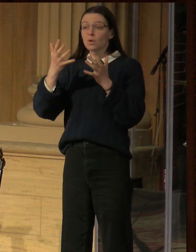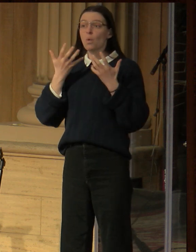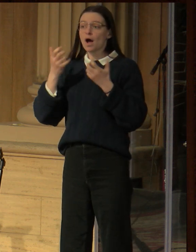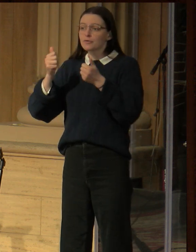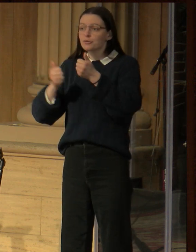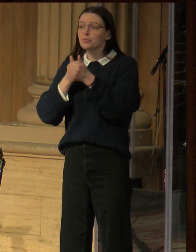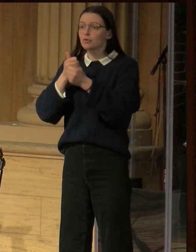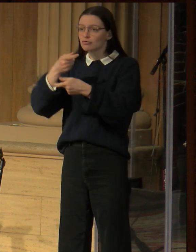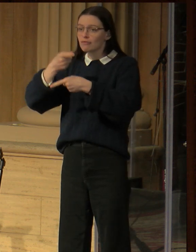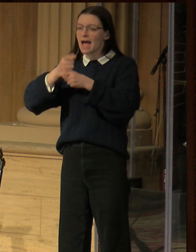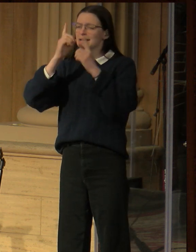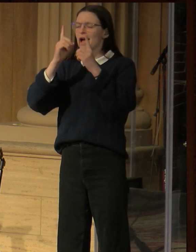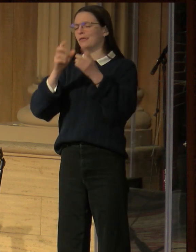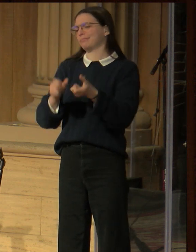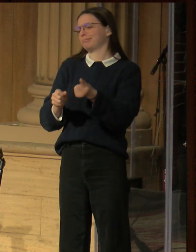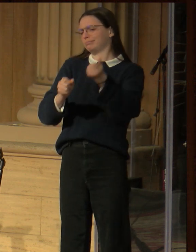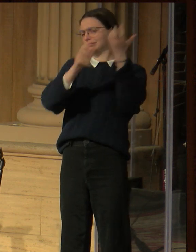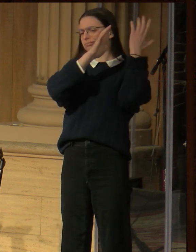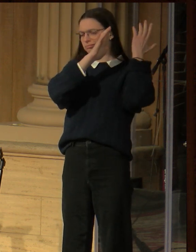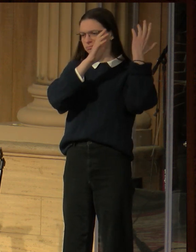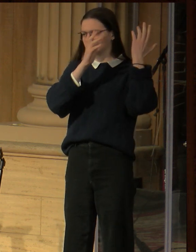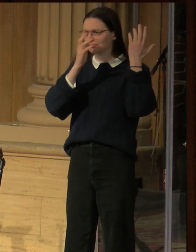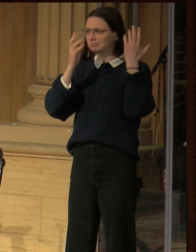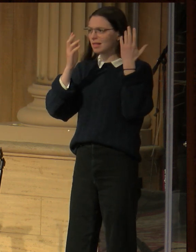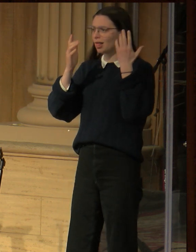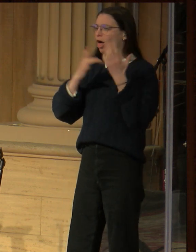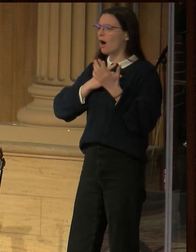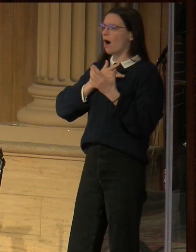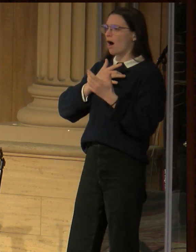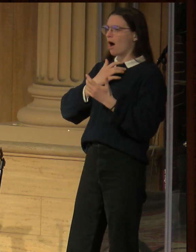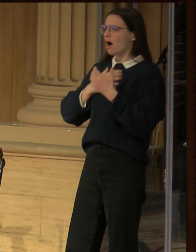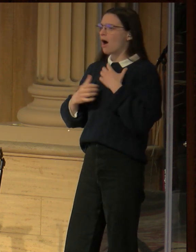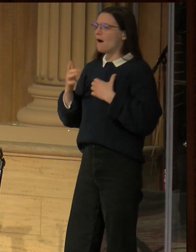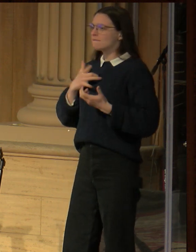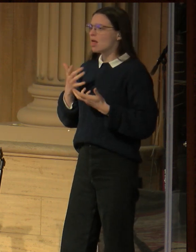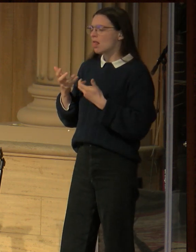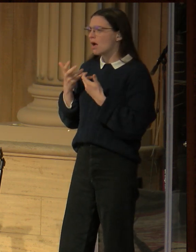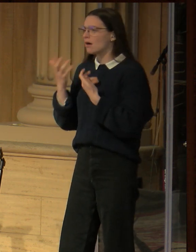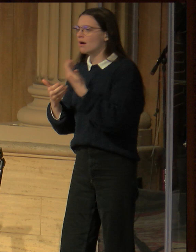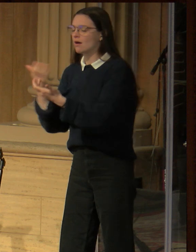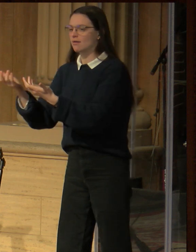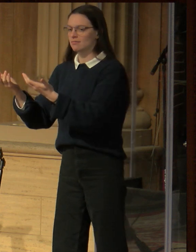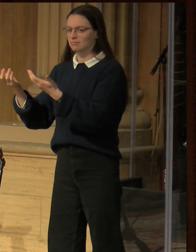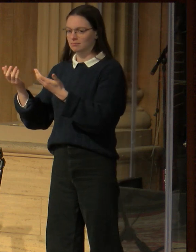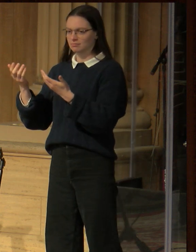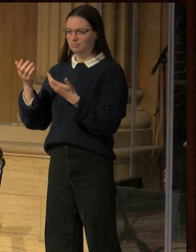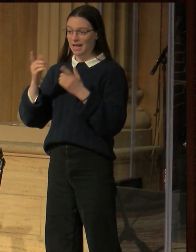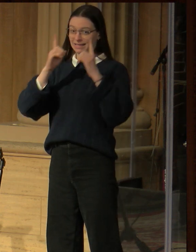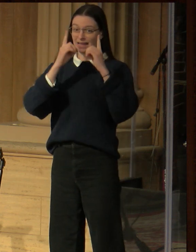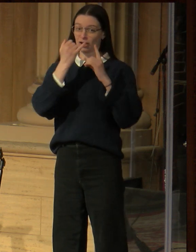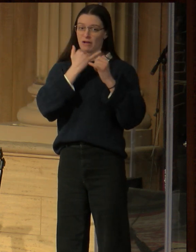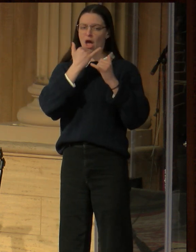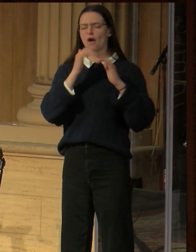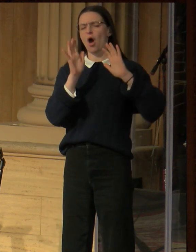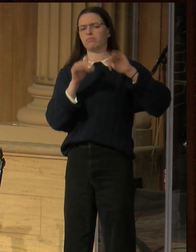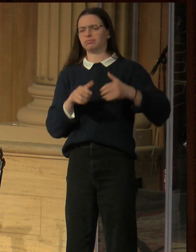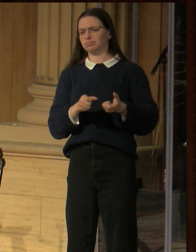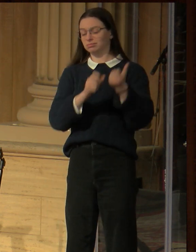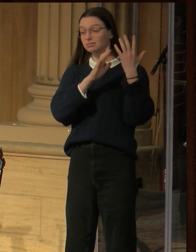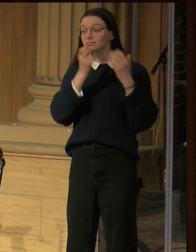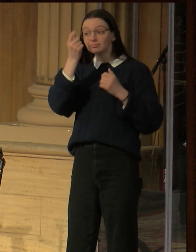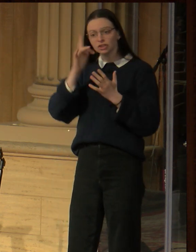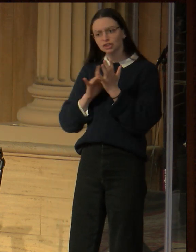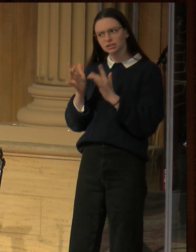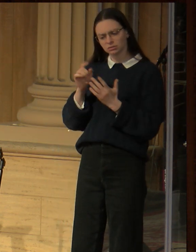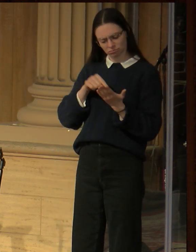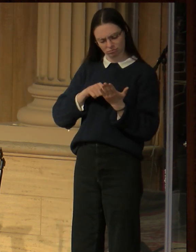doctrine. Don't worry about potentially serious doctrinal errors. But Jesus actually tells us here to beware